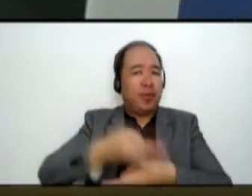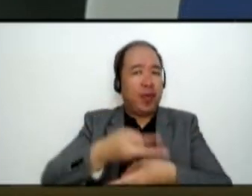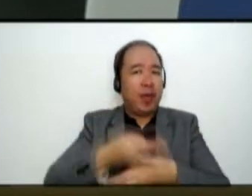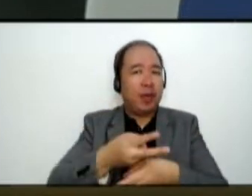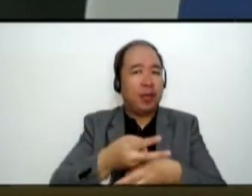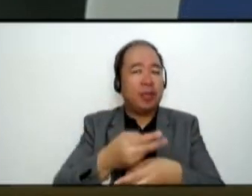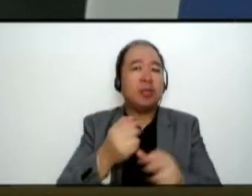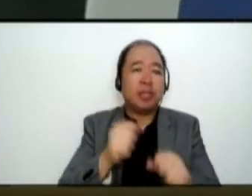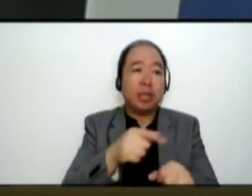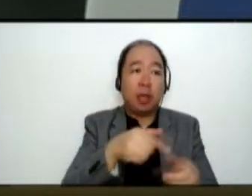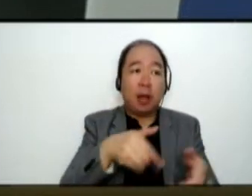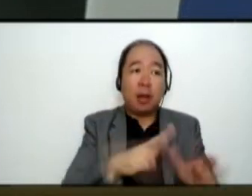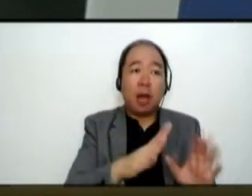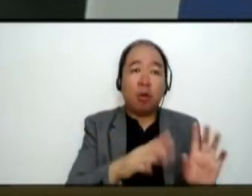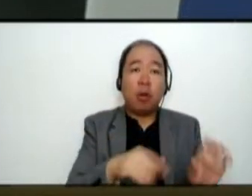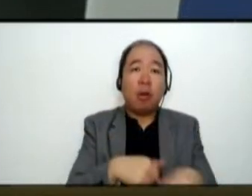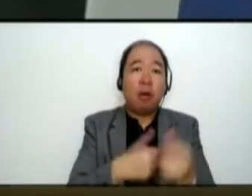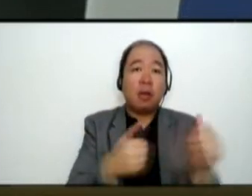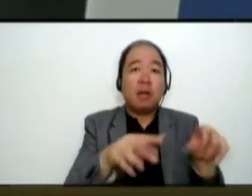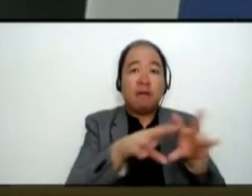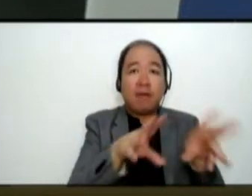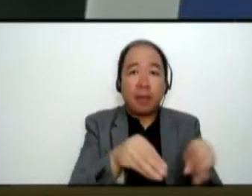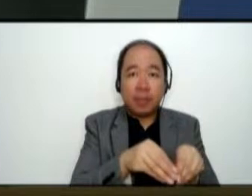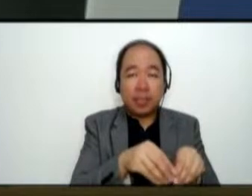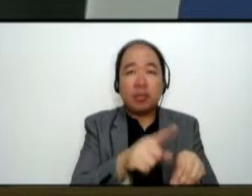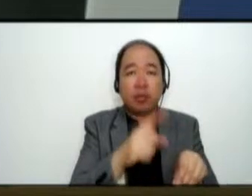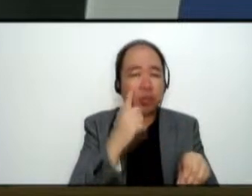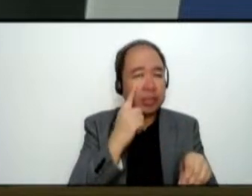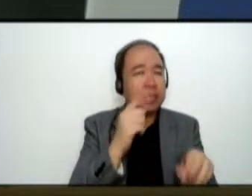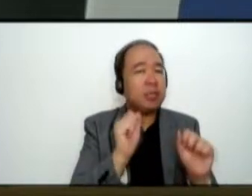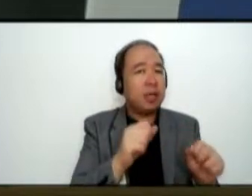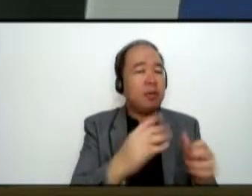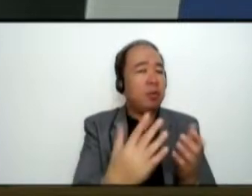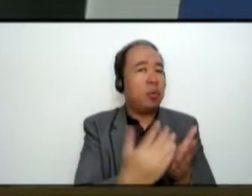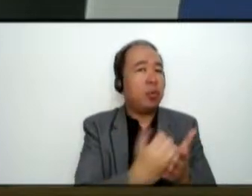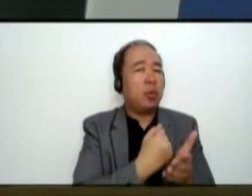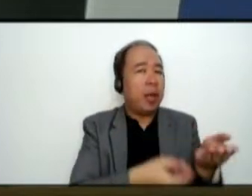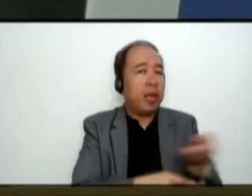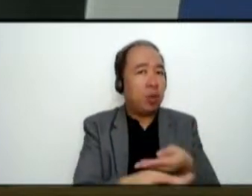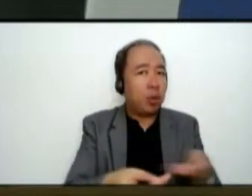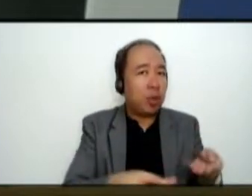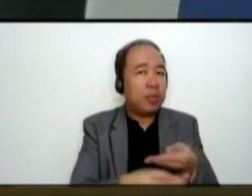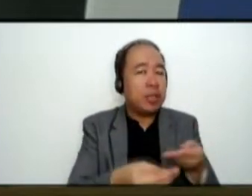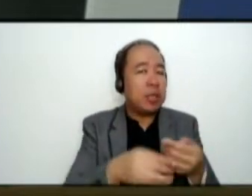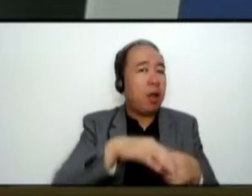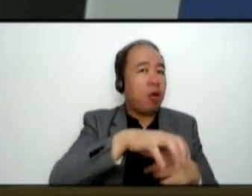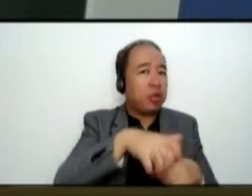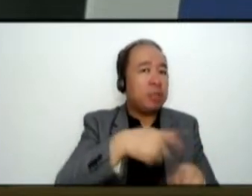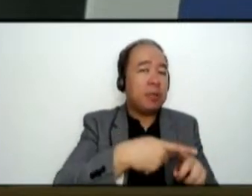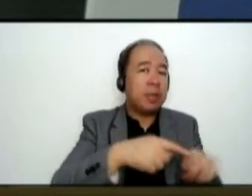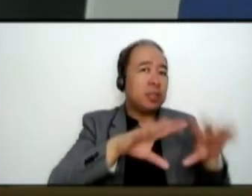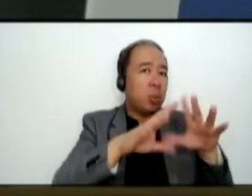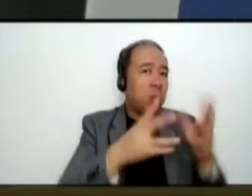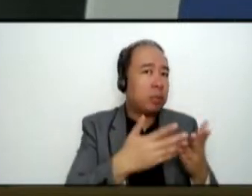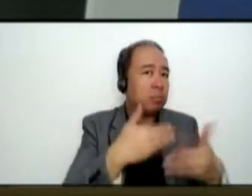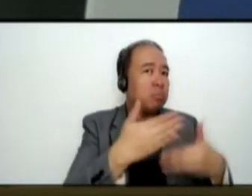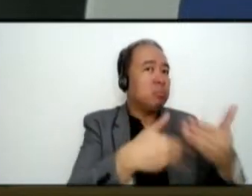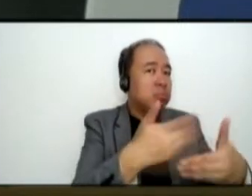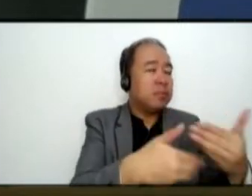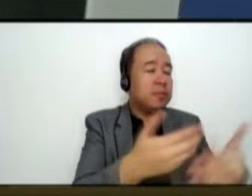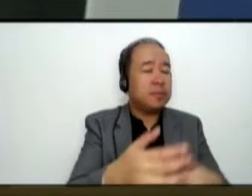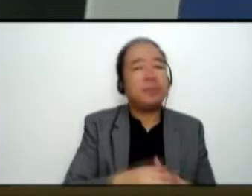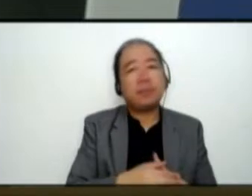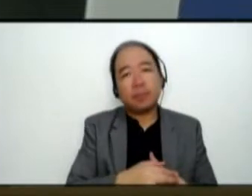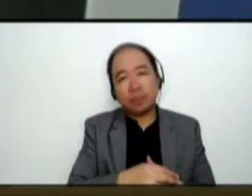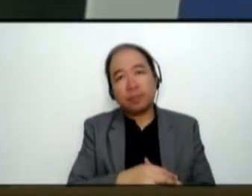of the family and society to get the economy of the country and the whole world going.